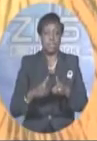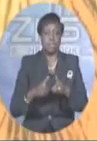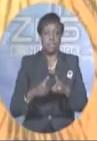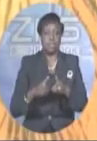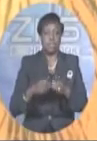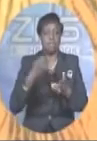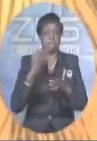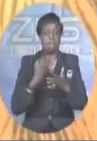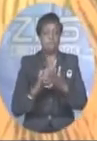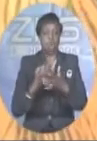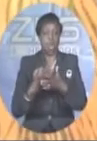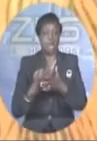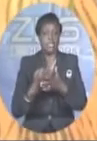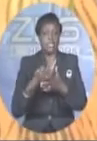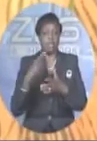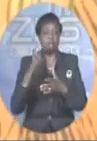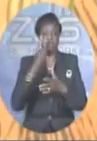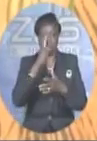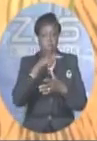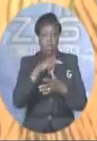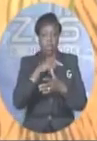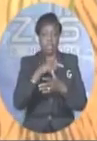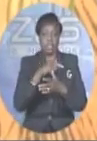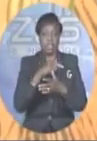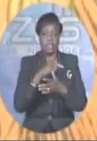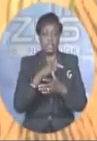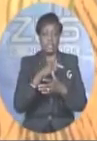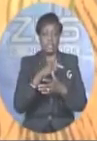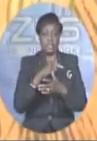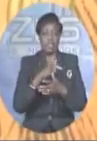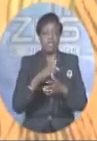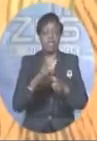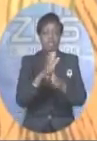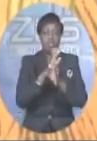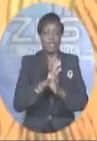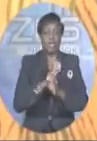wave of the future. If we are not there, we're going to be left behind.